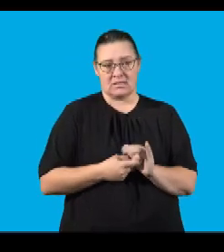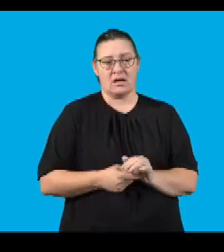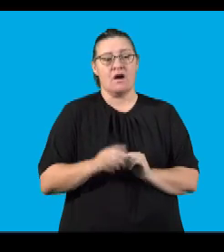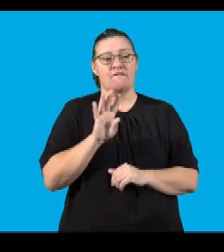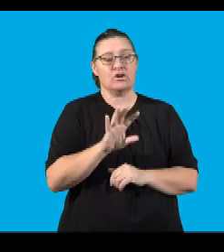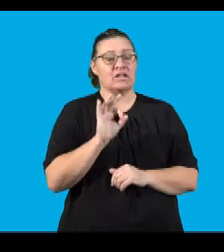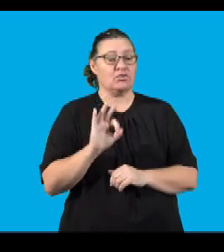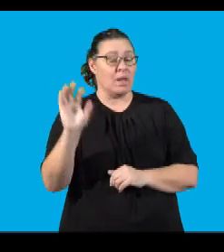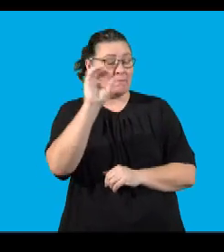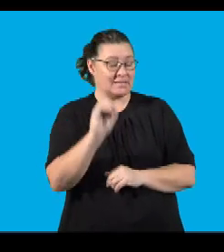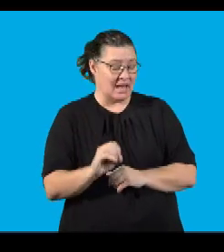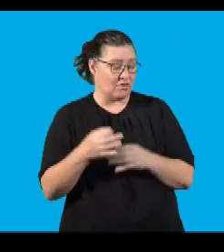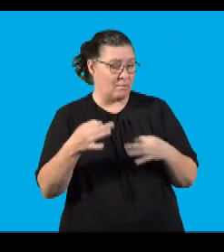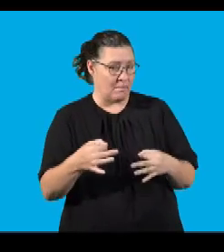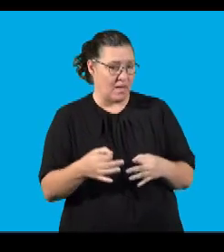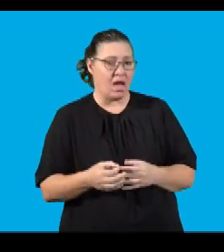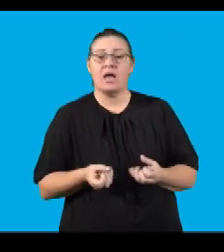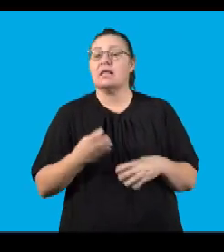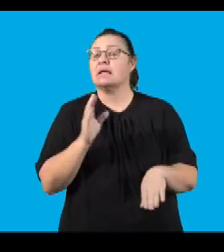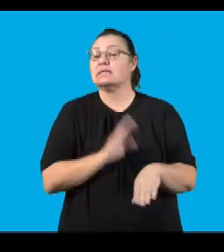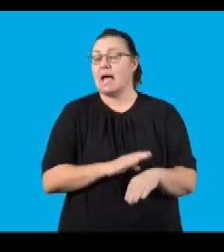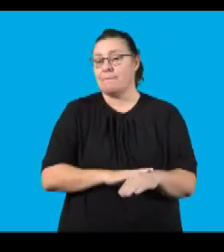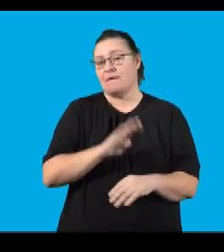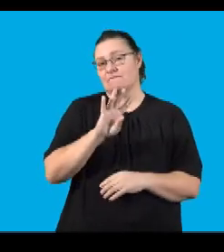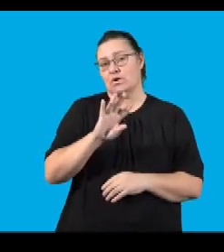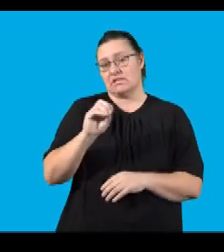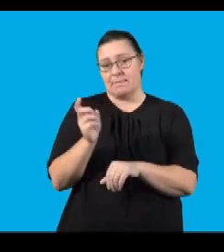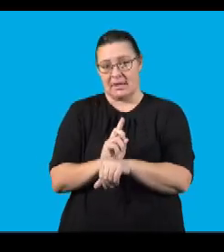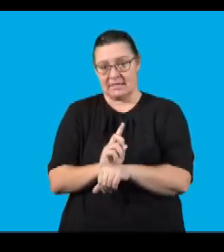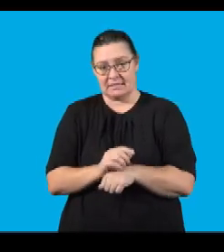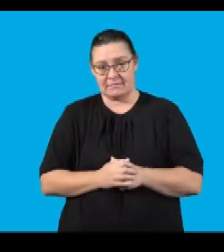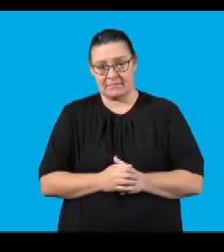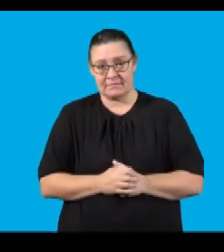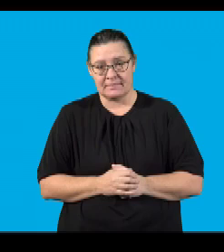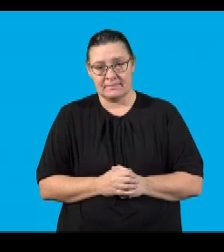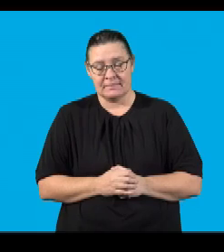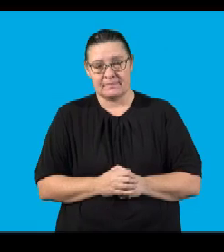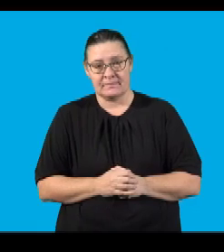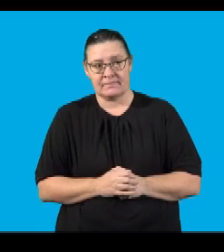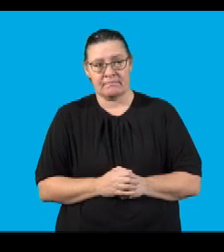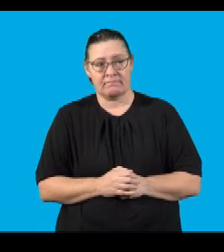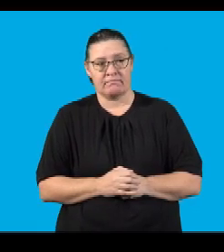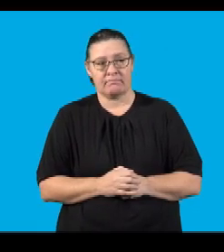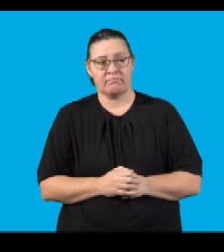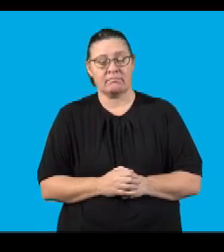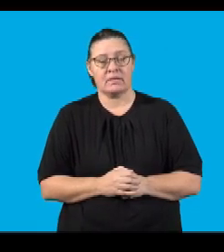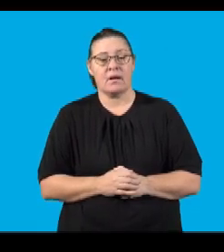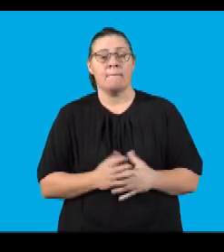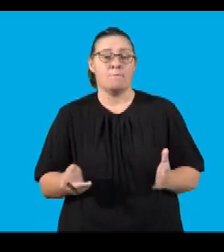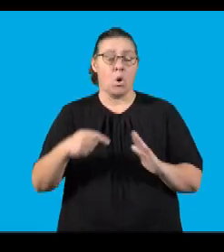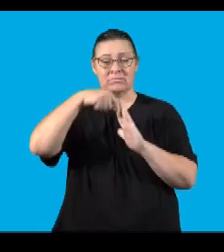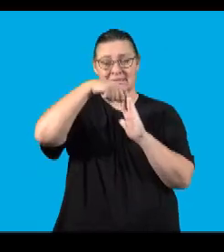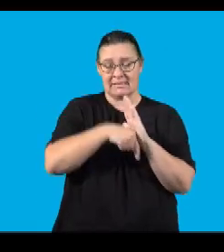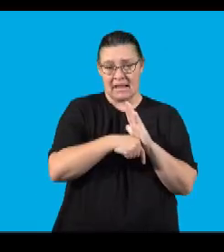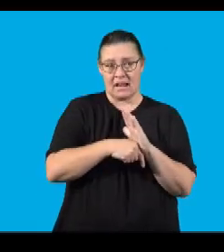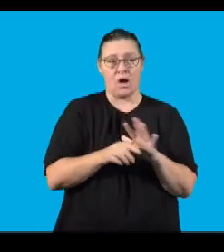marks, 43% of the paper, and you are allocated 40 minutes to complete this section. If we go